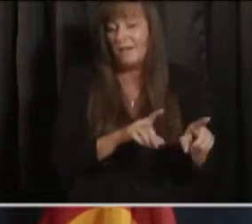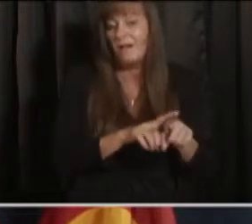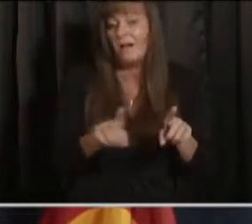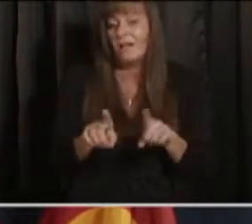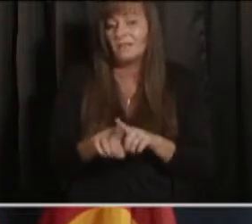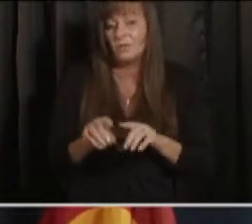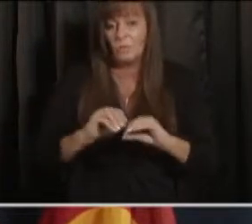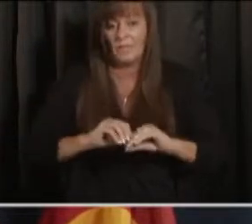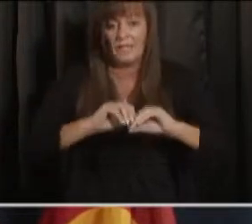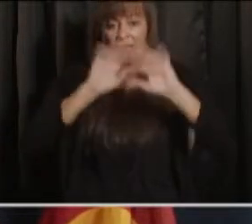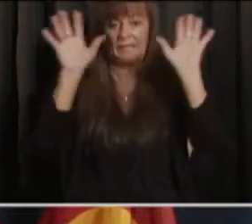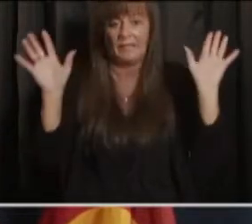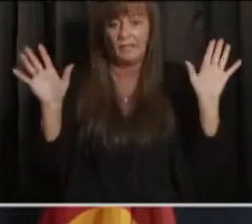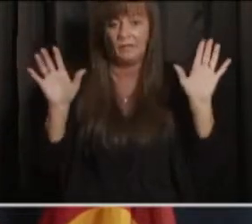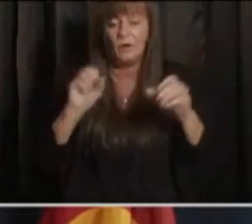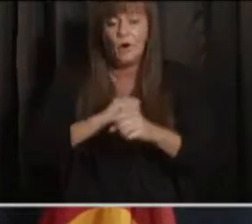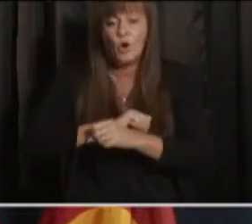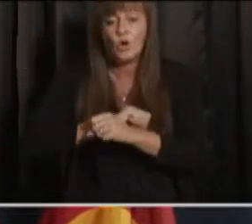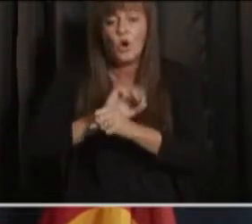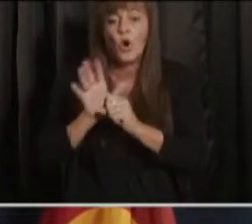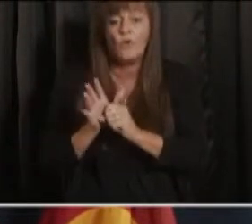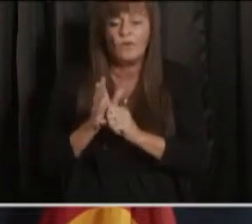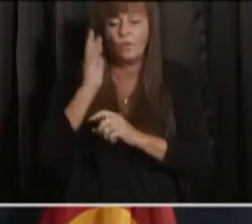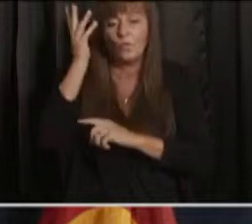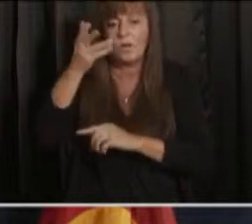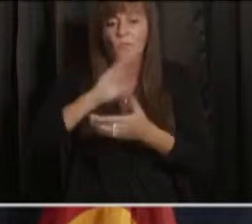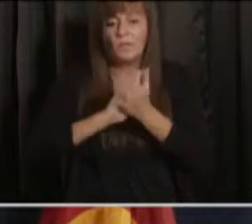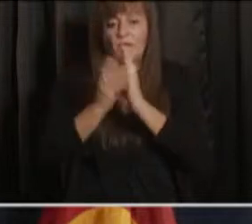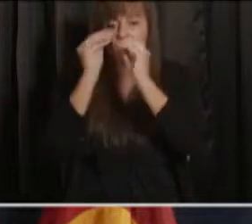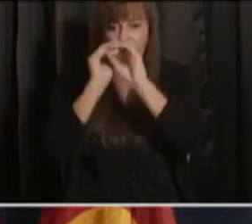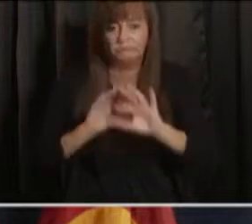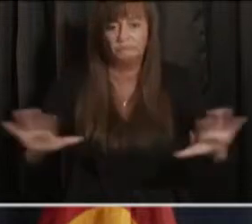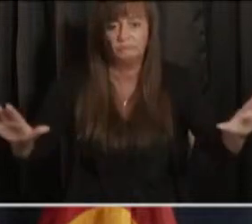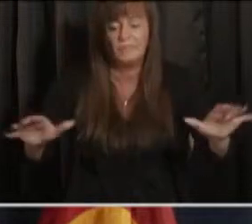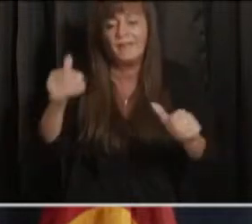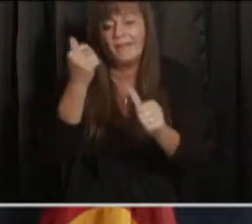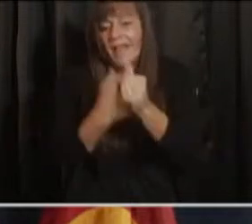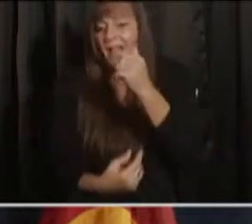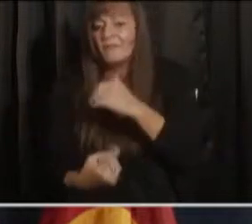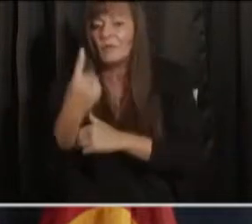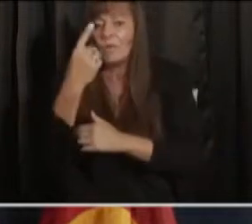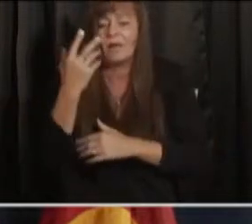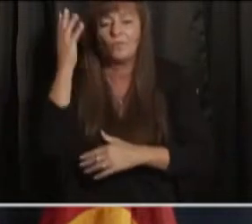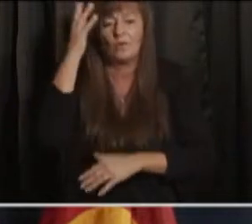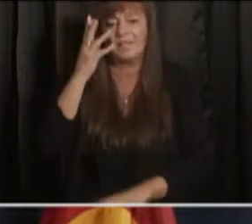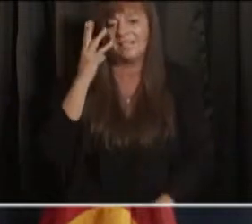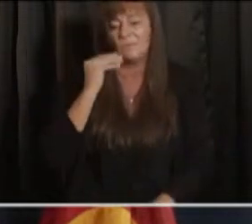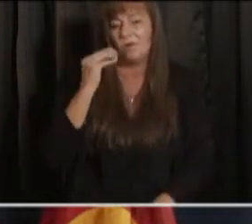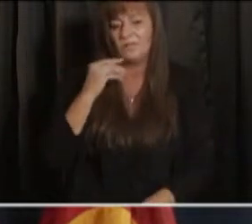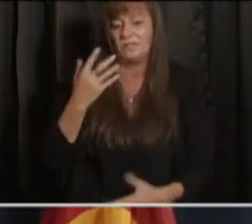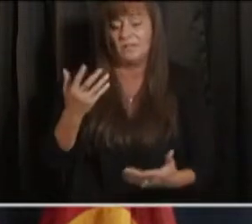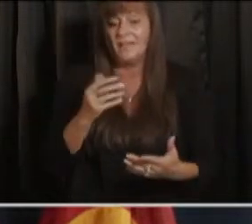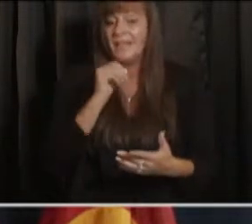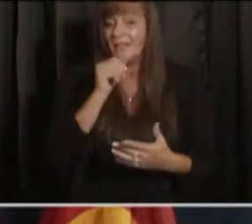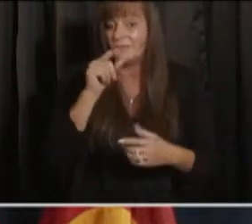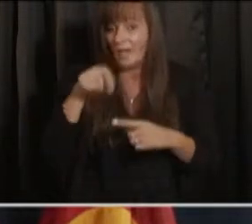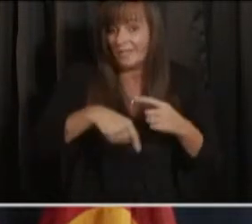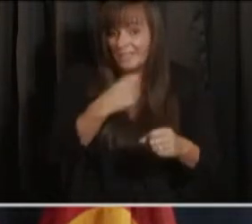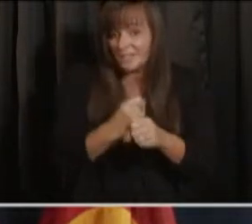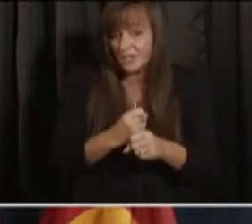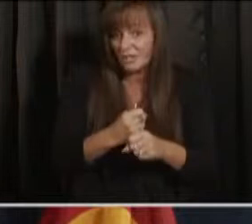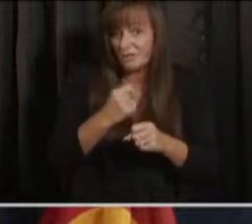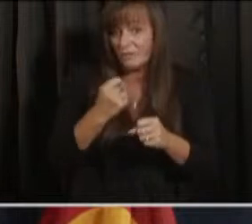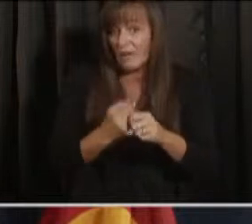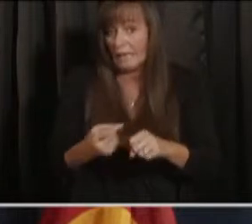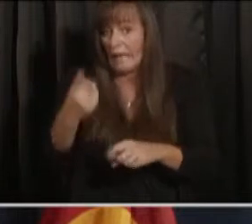clear, COVID will be endemic. Nearly everybody will encounter it, if not this year, next year, or in 5 years. You're going to